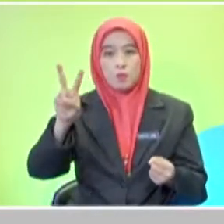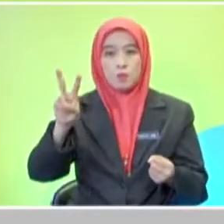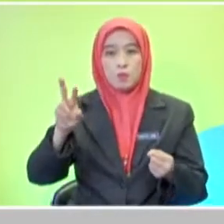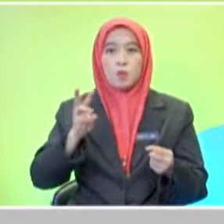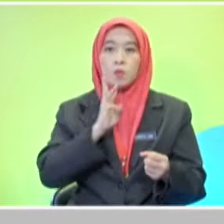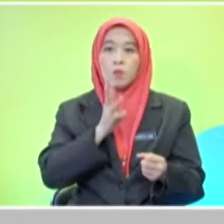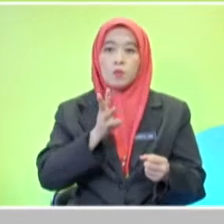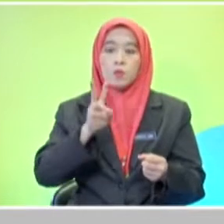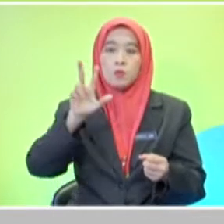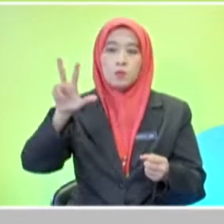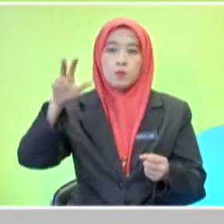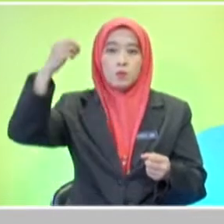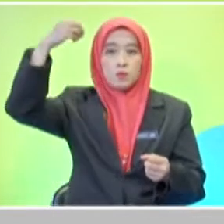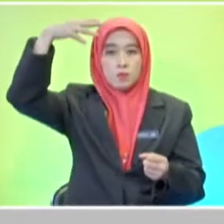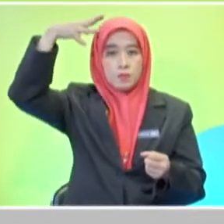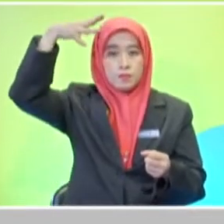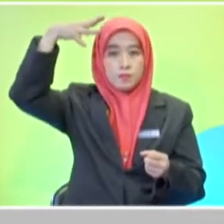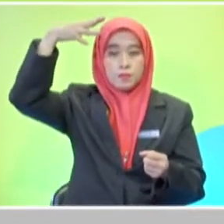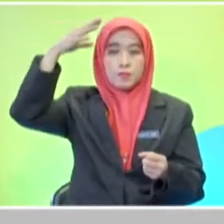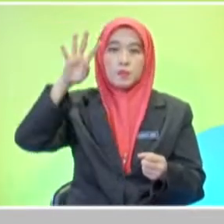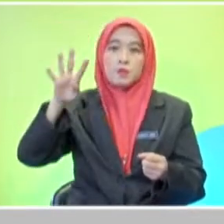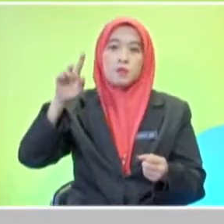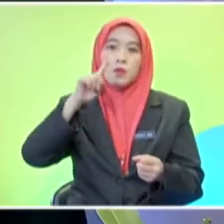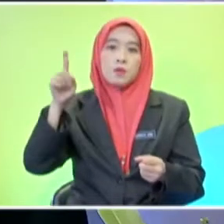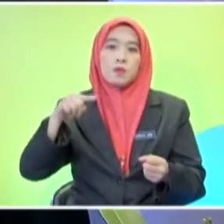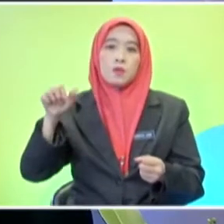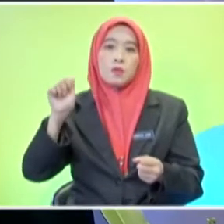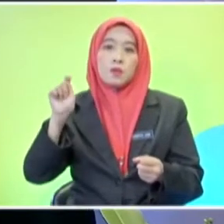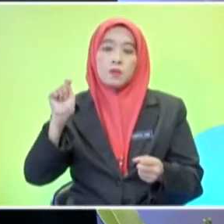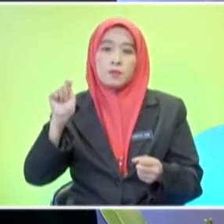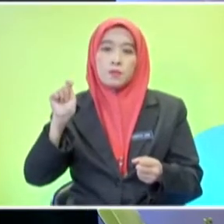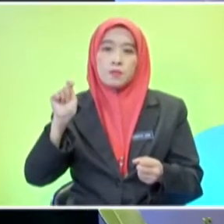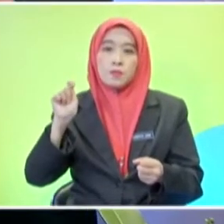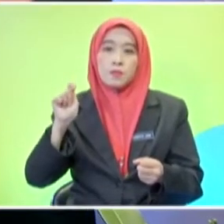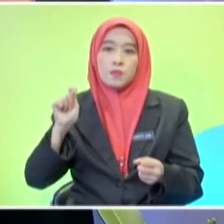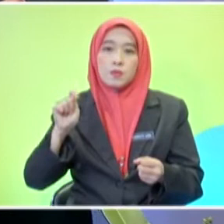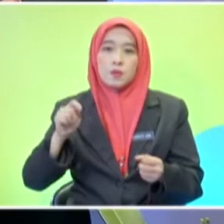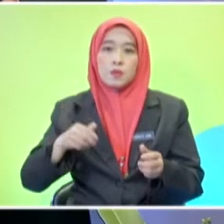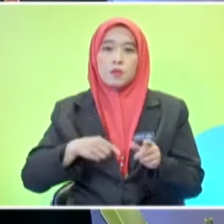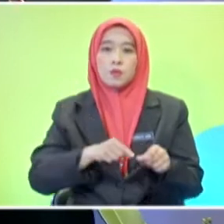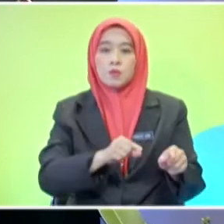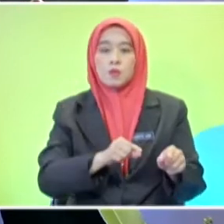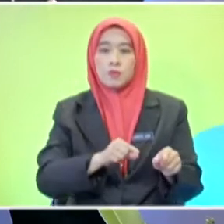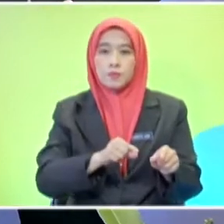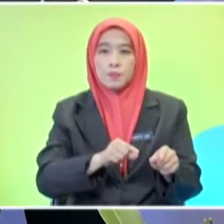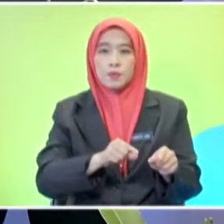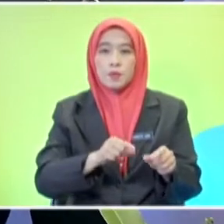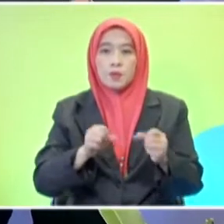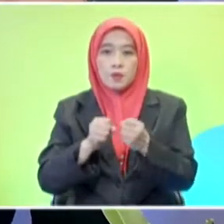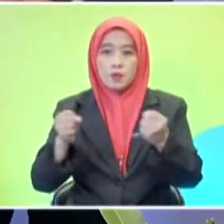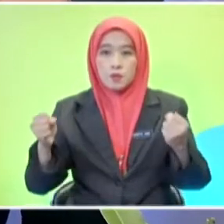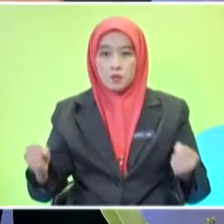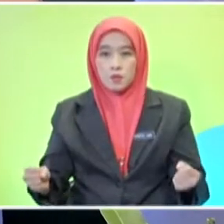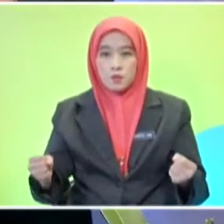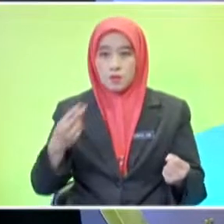one is sunlight, and finally, nutrient. Okay, so I'll go straight to the point, all right? For space. Okay, look at this